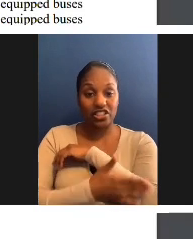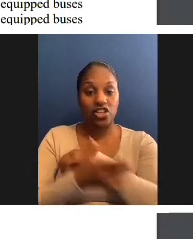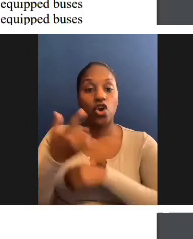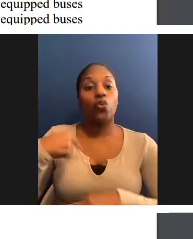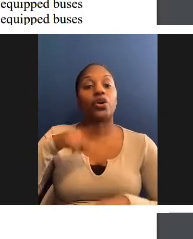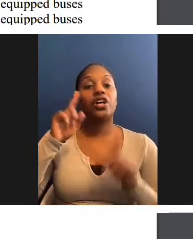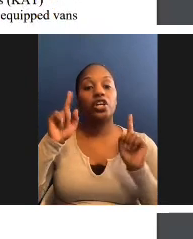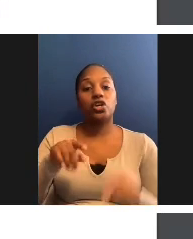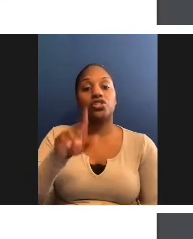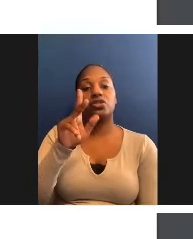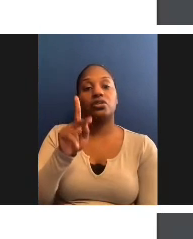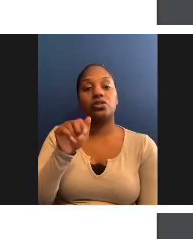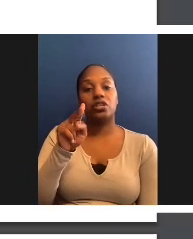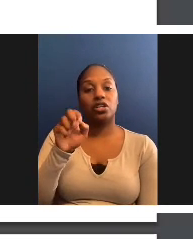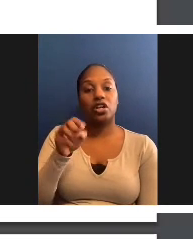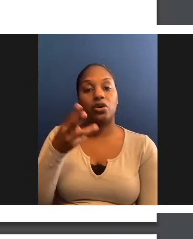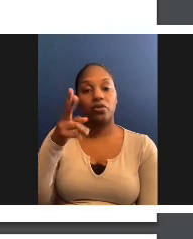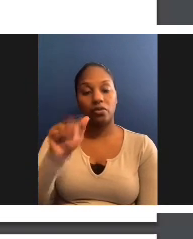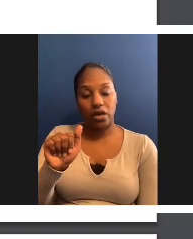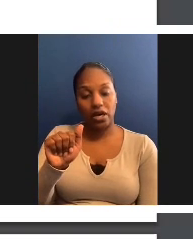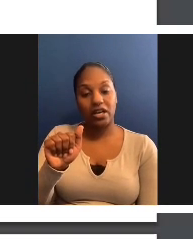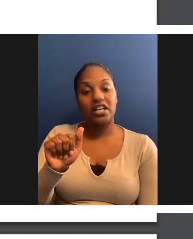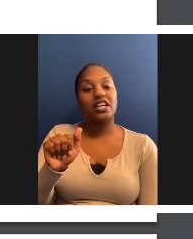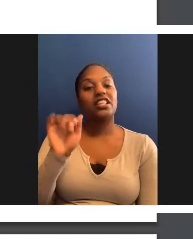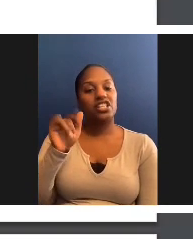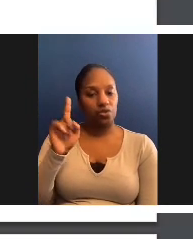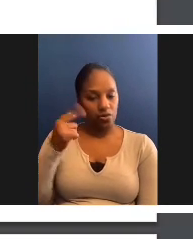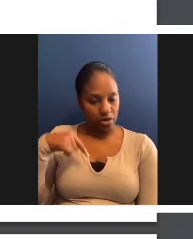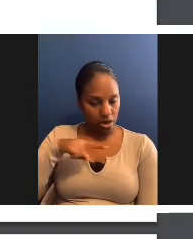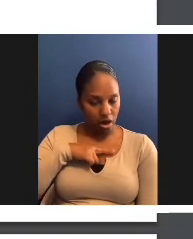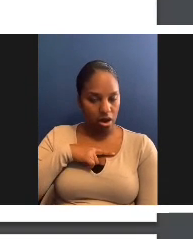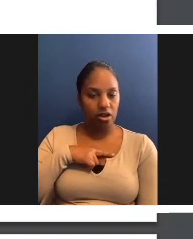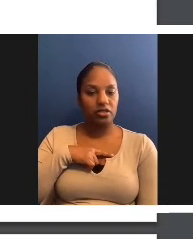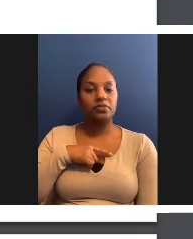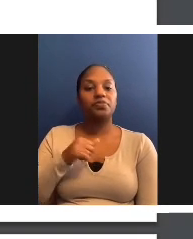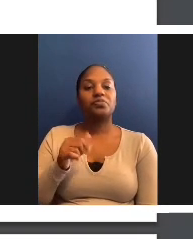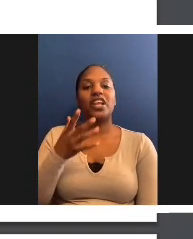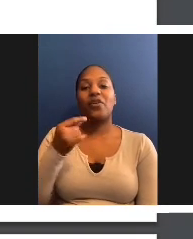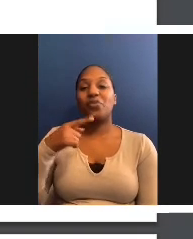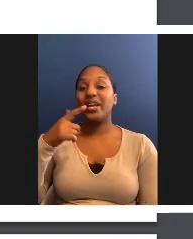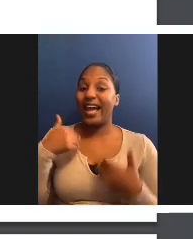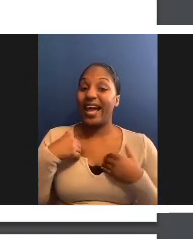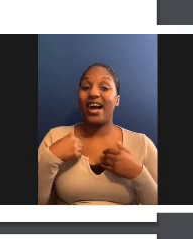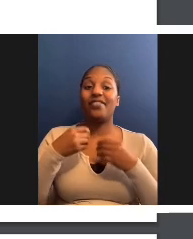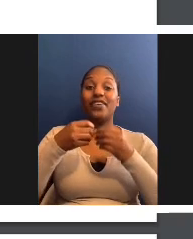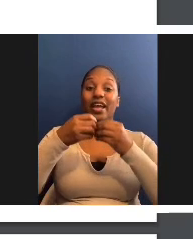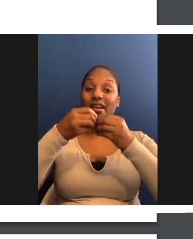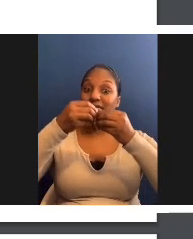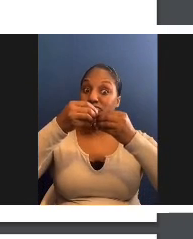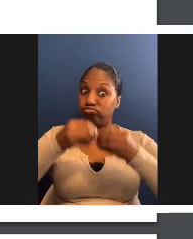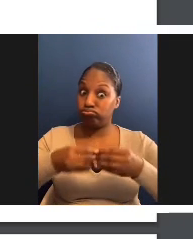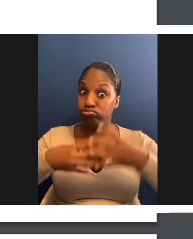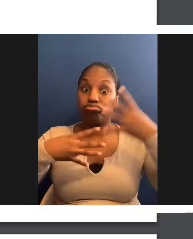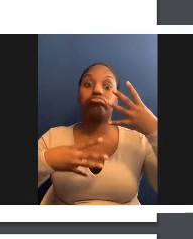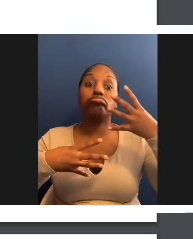are. And we have a pretty extensive listing of